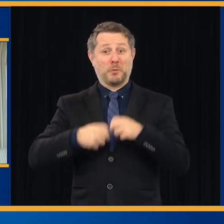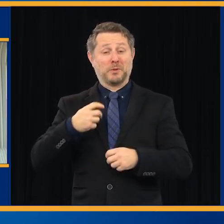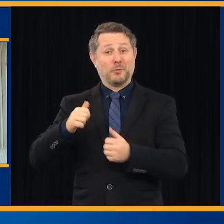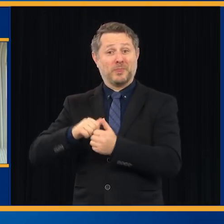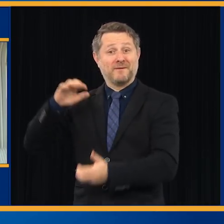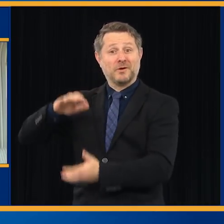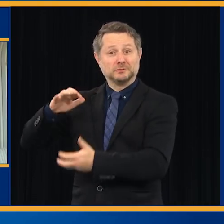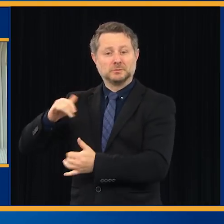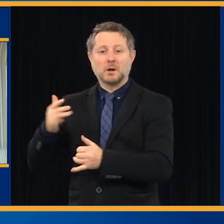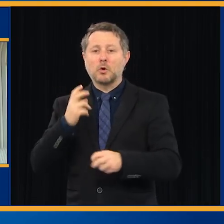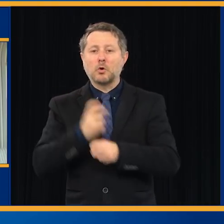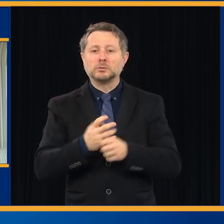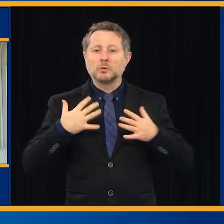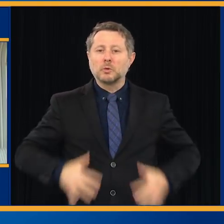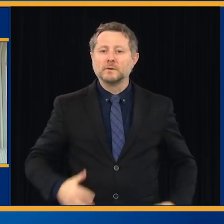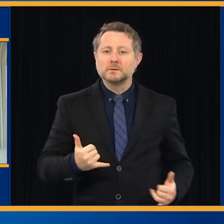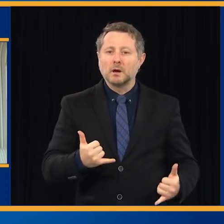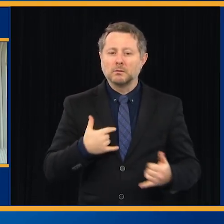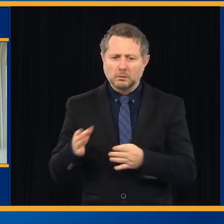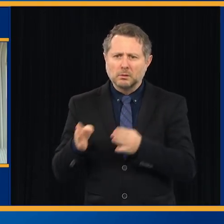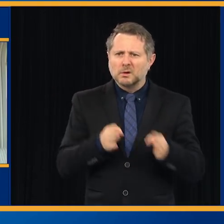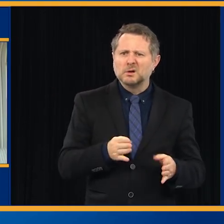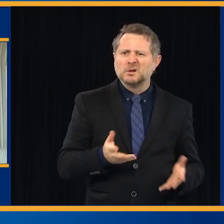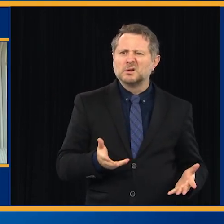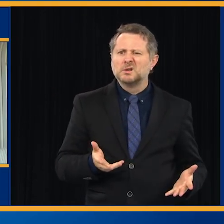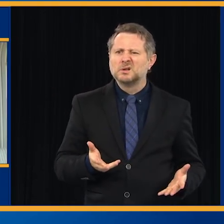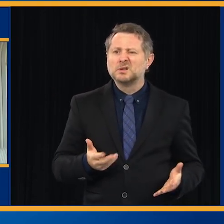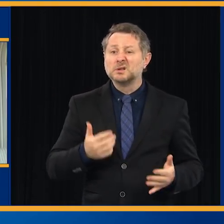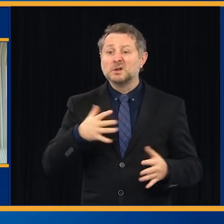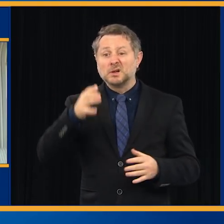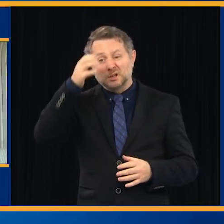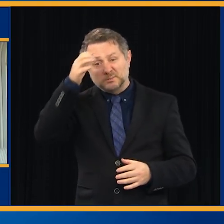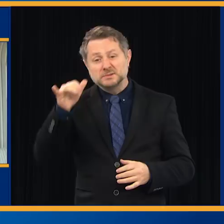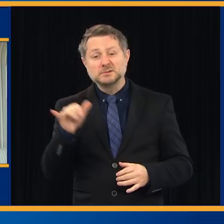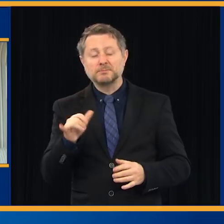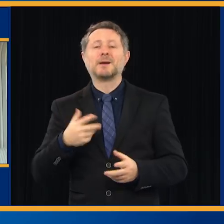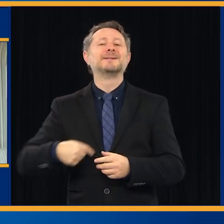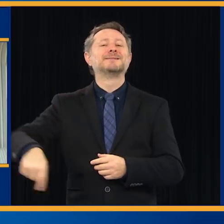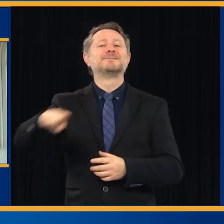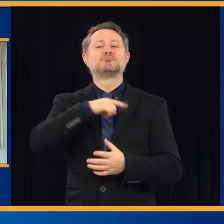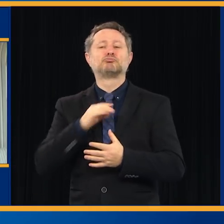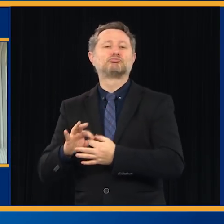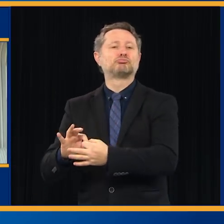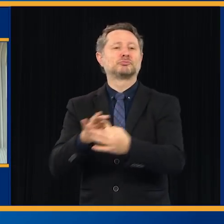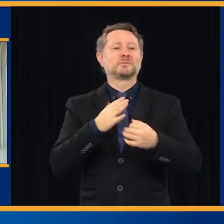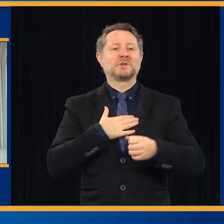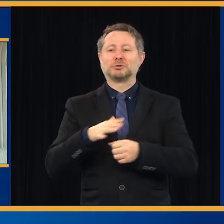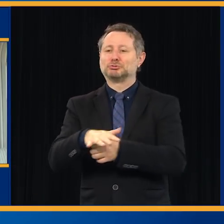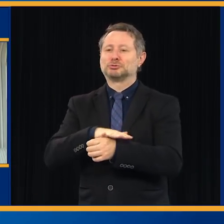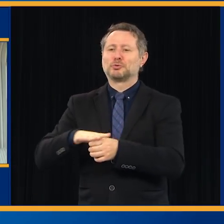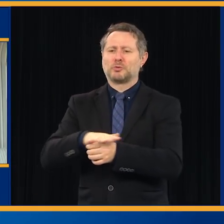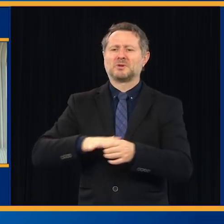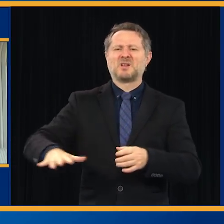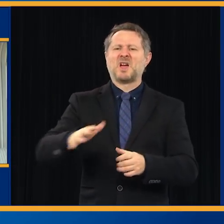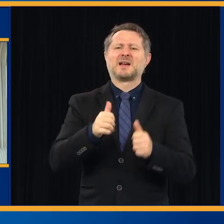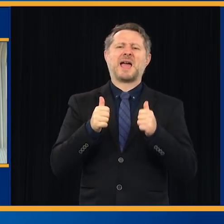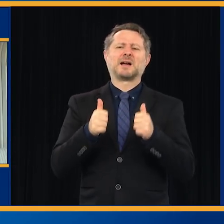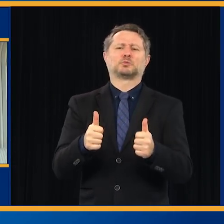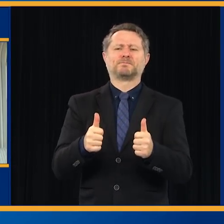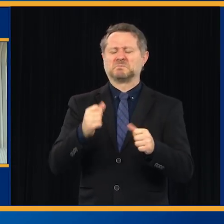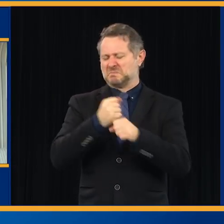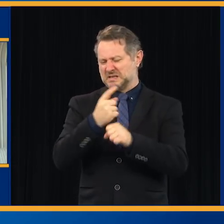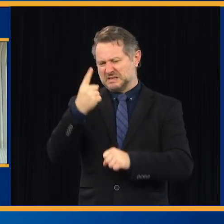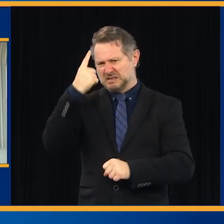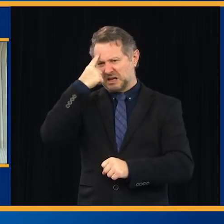out there. And so the notion of coordinating together as a region makes enormous amount of sense. So sign me up and